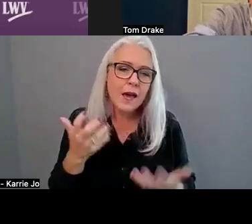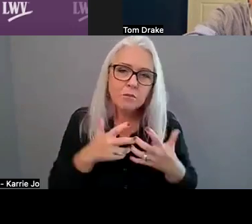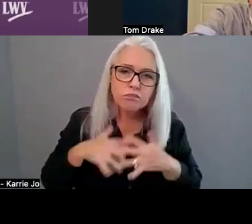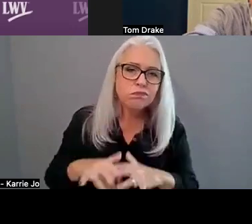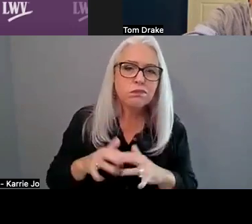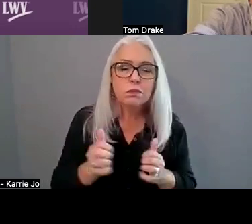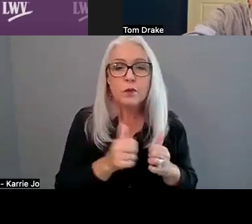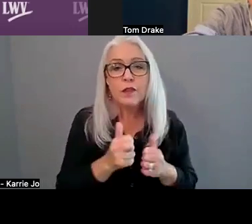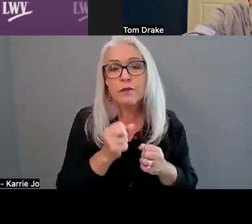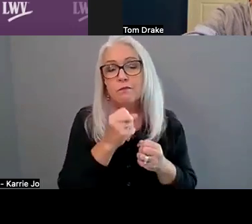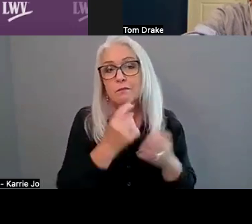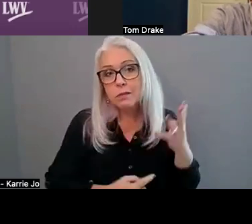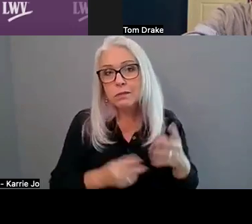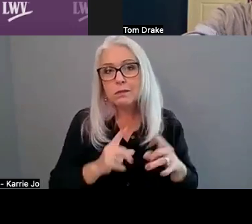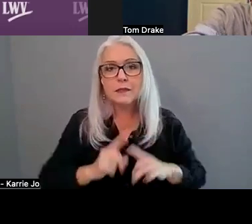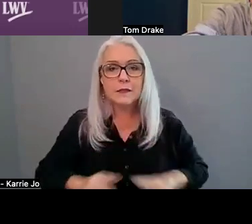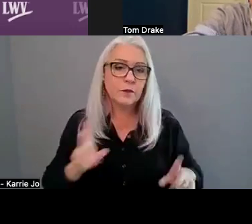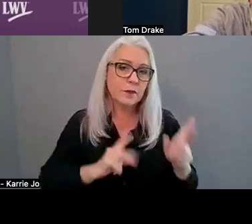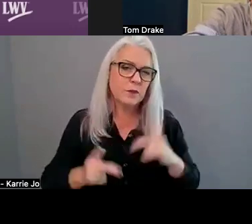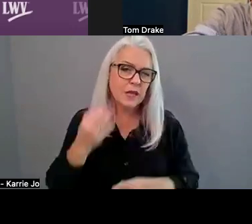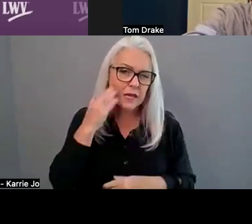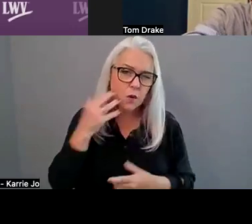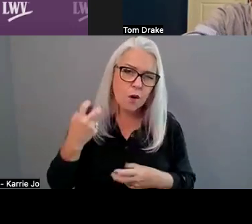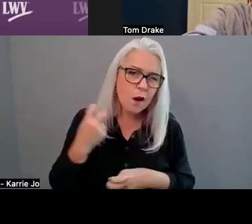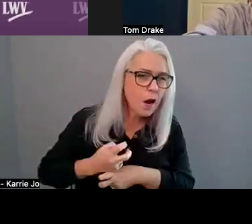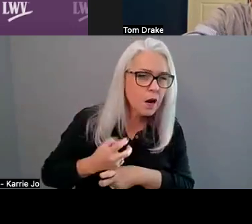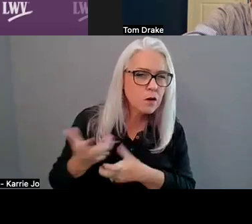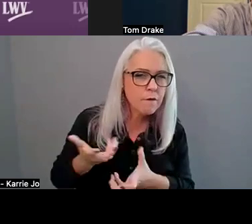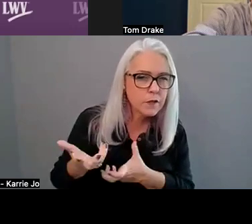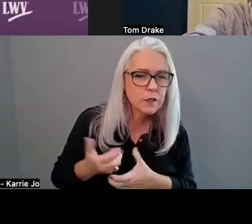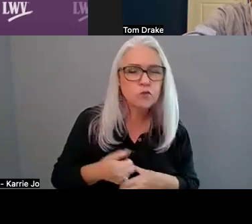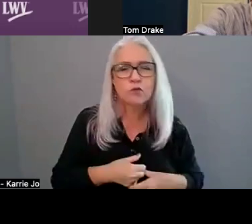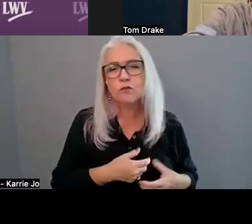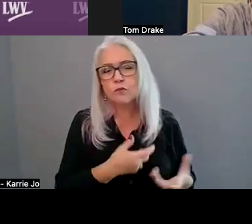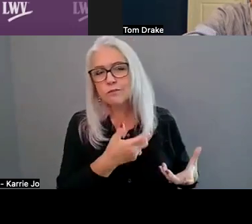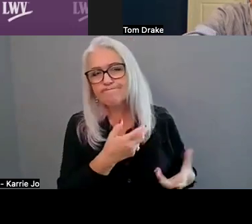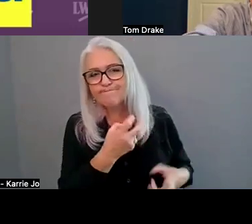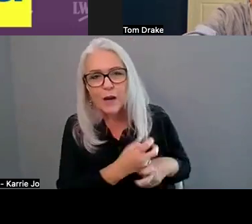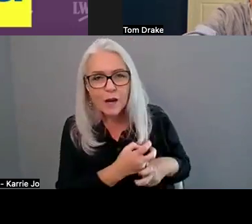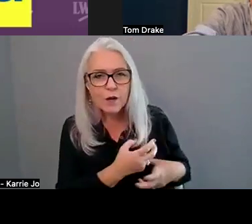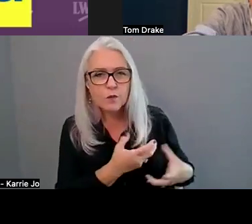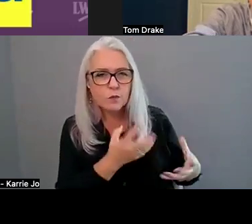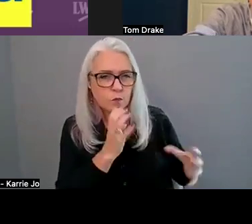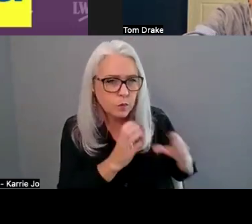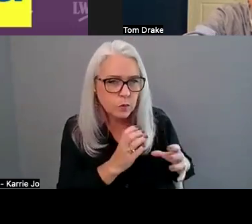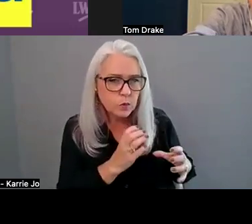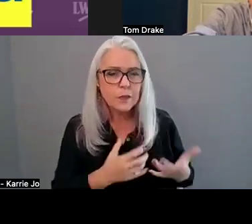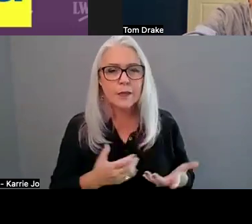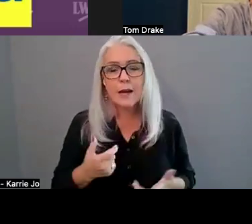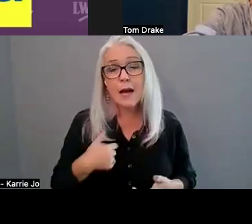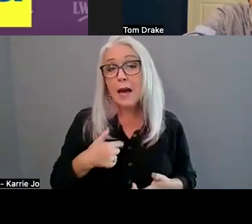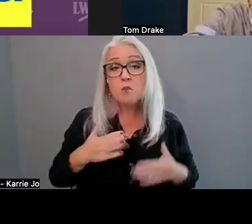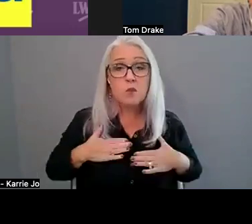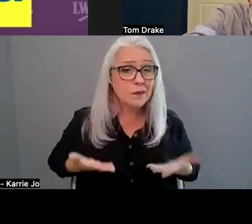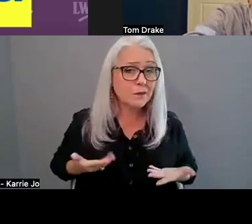people, maybe there is difficult situations or conversations that we have to have, but I'm willing to sit down and have them. I'm not willing to just ignore it